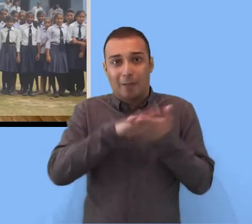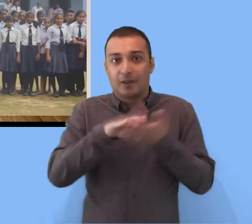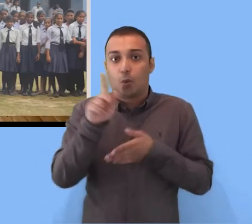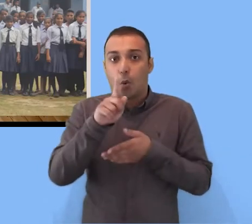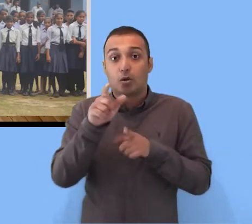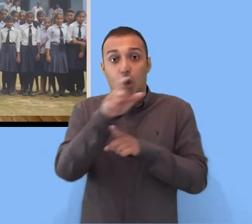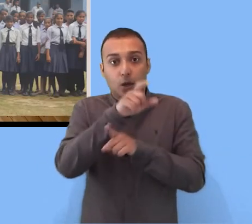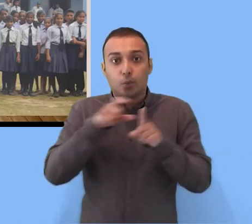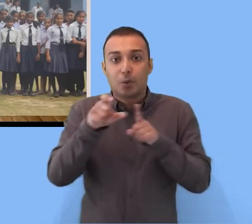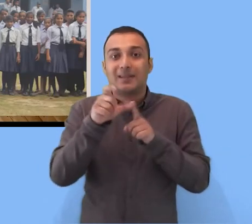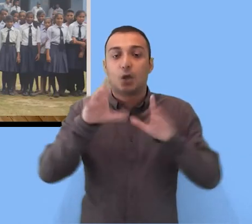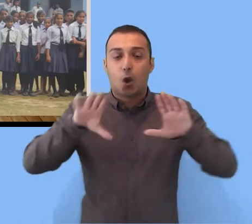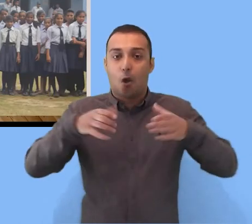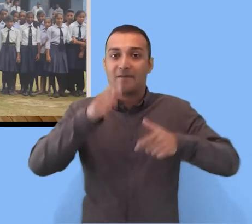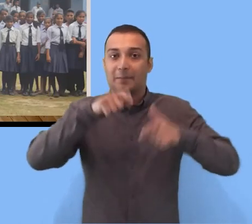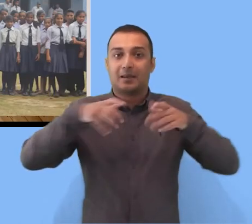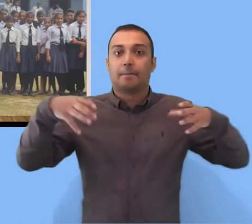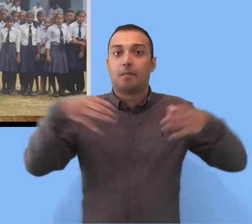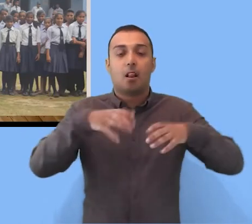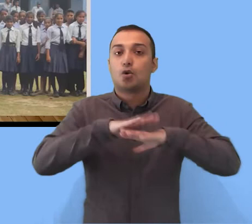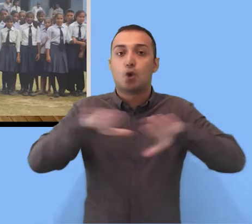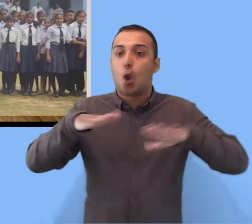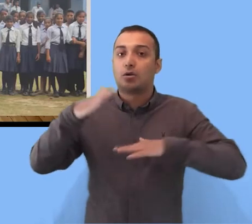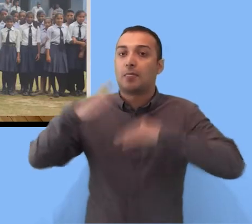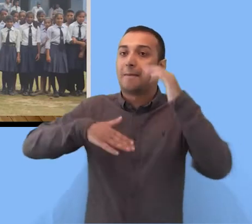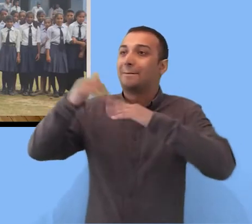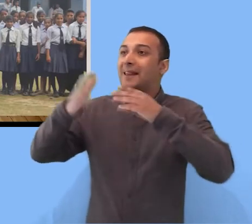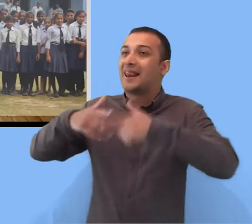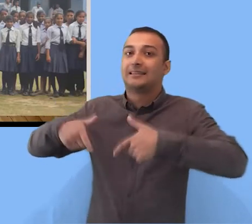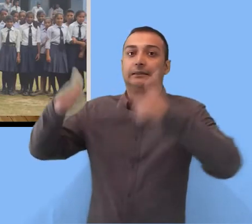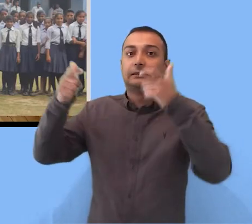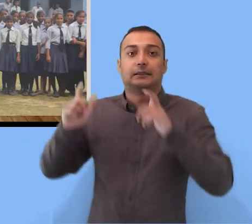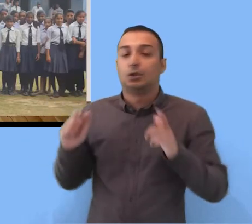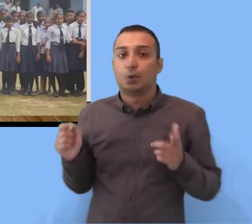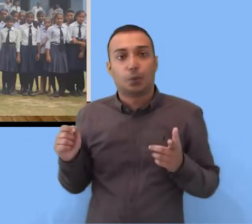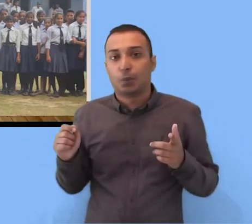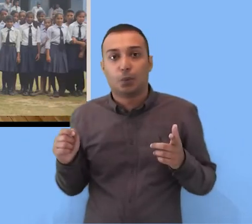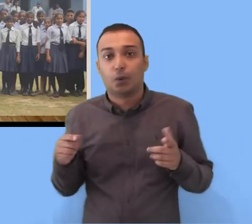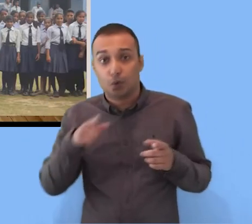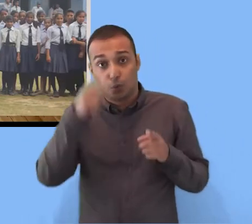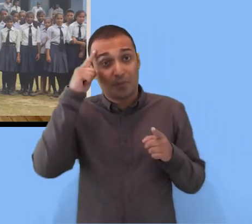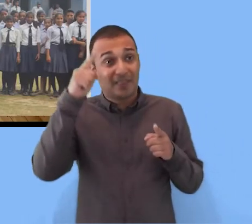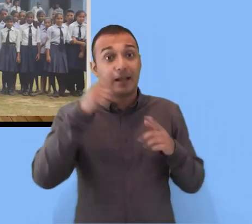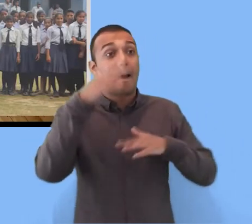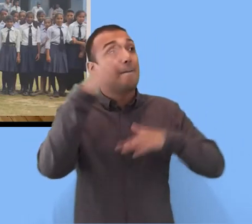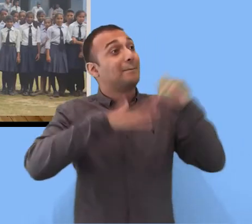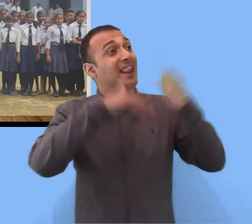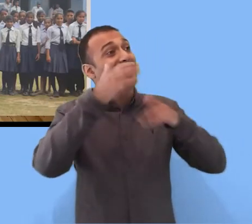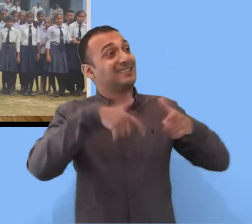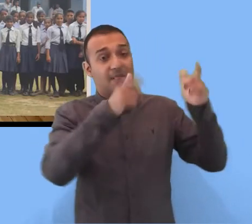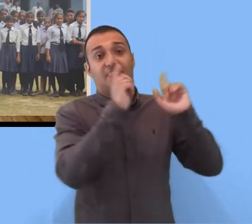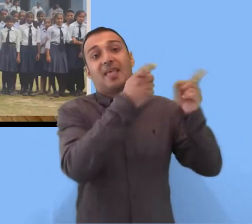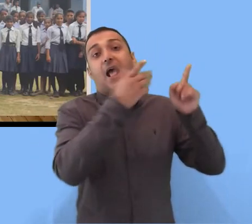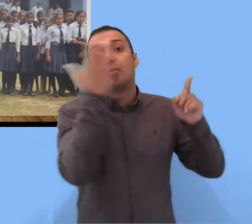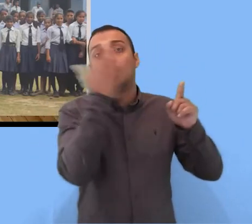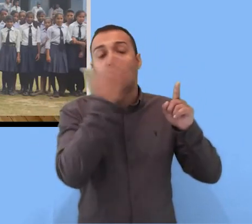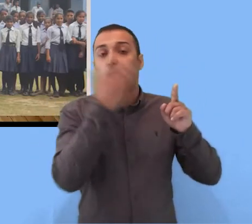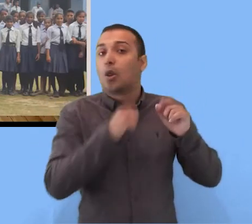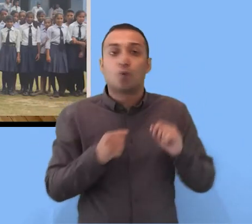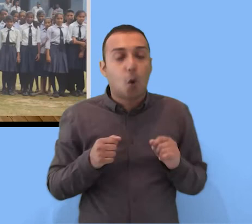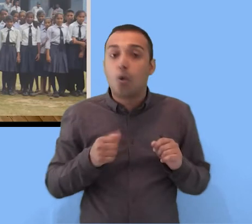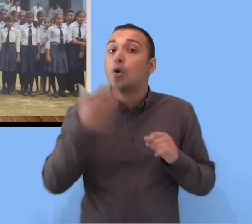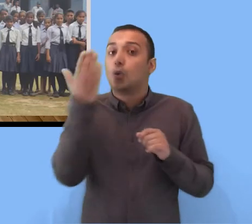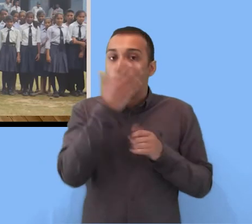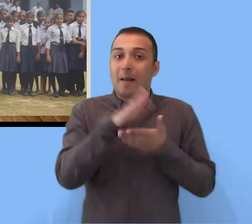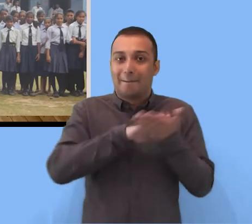to have a forest school. You wouldn't be able to have a school trip. The school is not the building, it's the community, and the communities have not been closed.